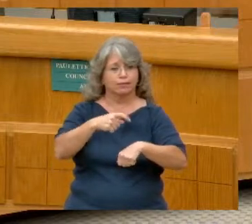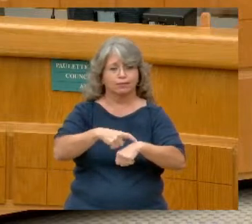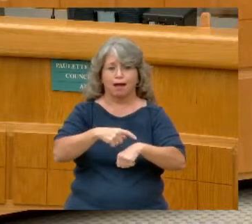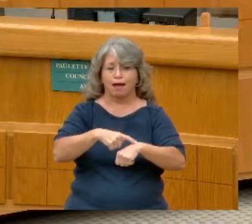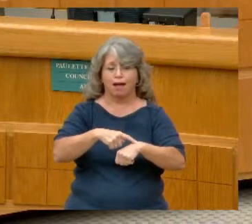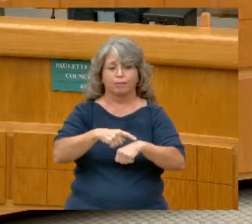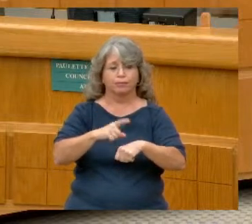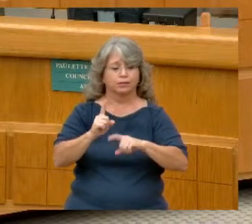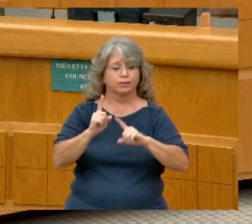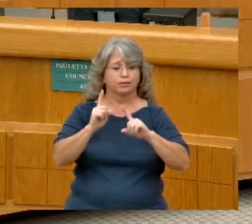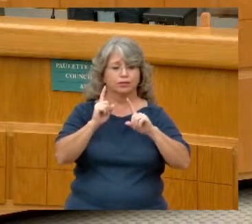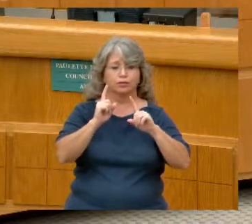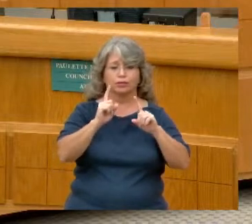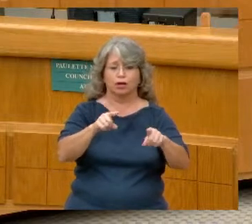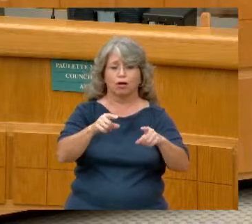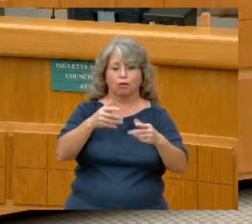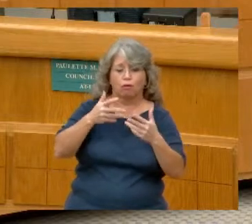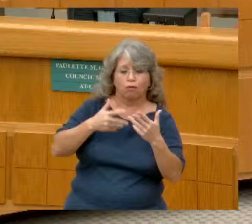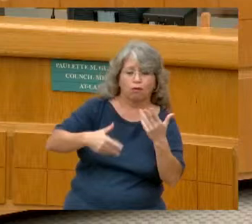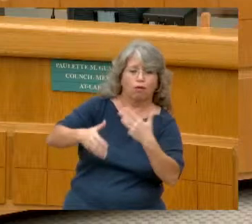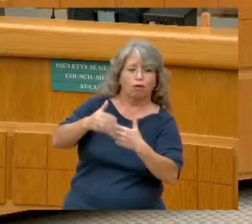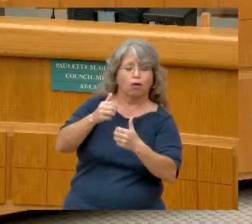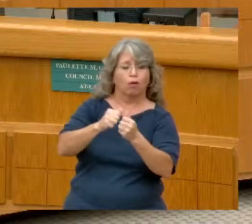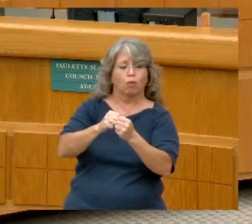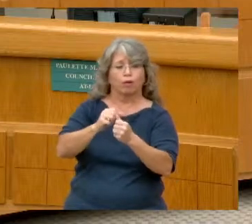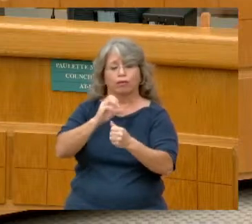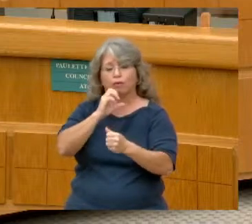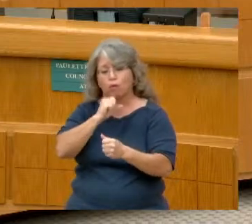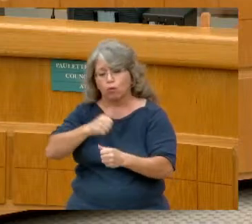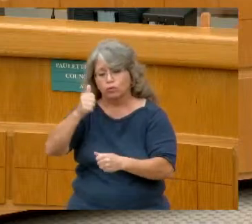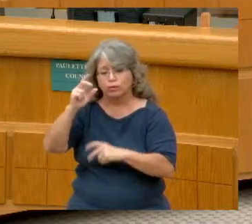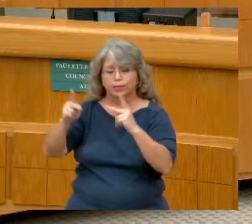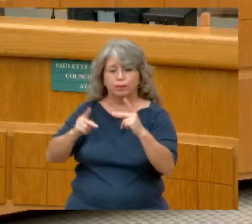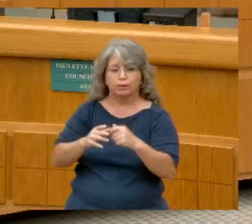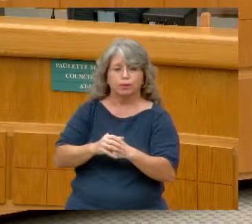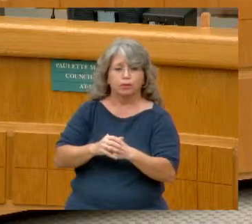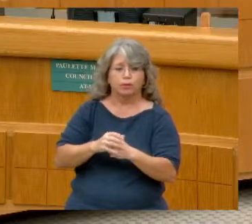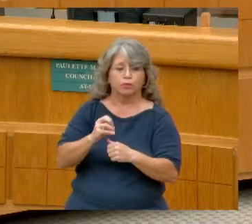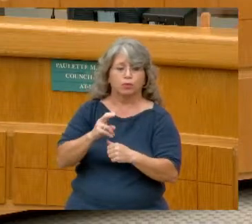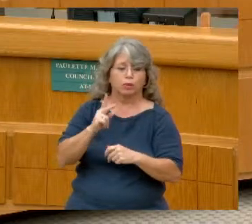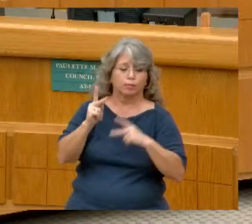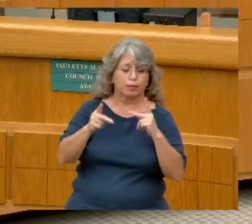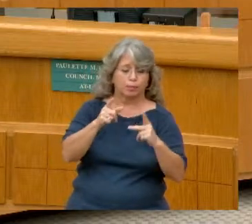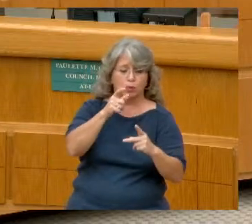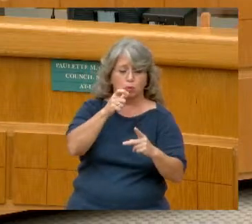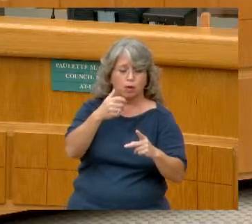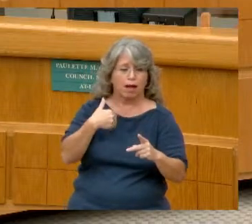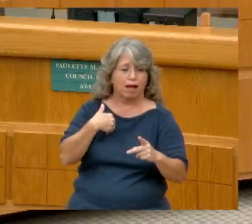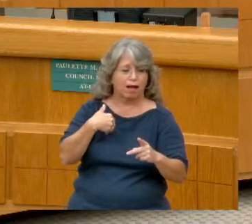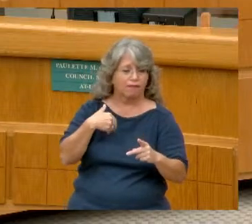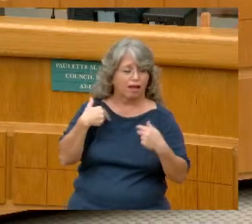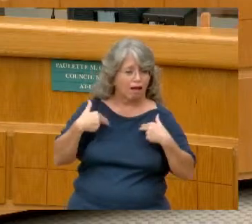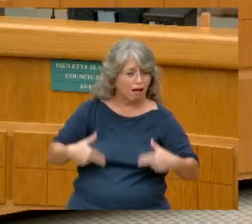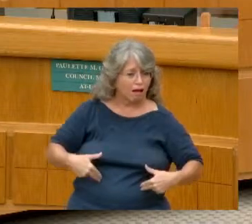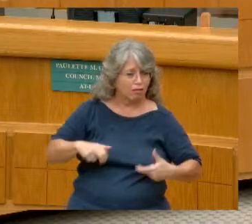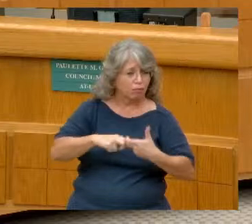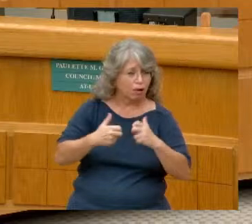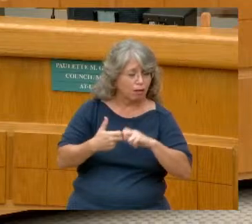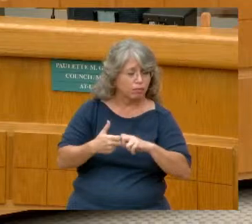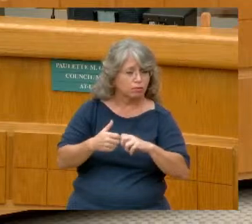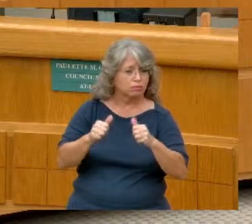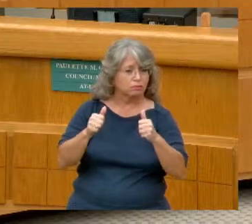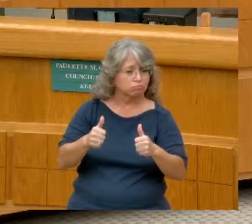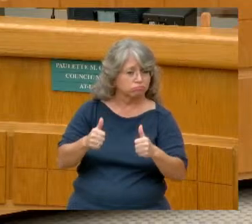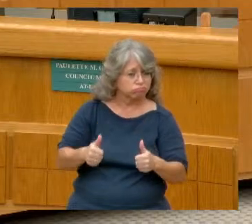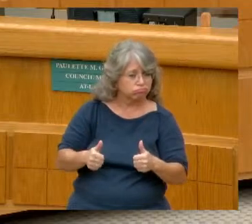with, elderly or, people who are really, not doing well in terms of their health.